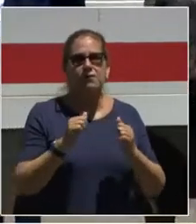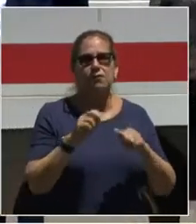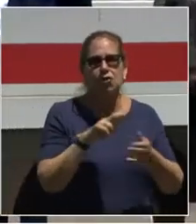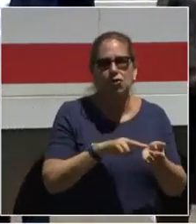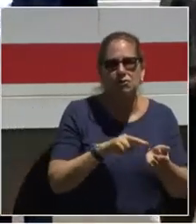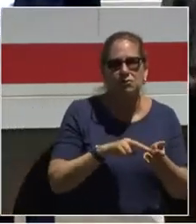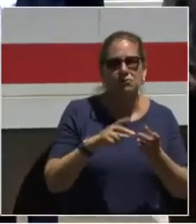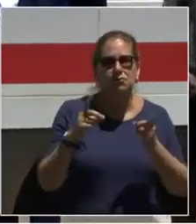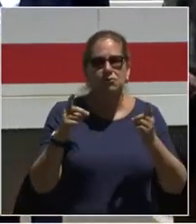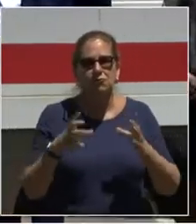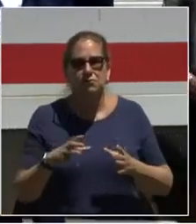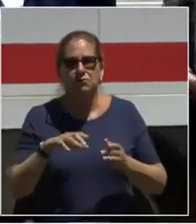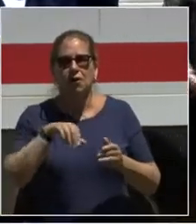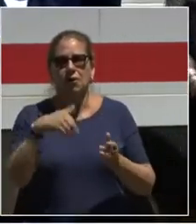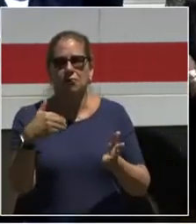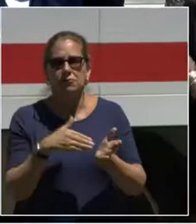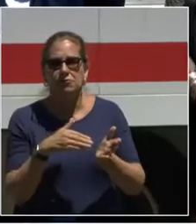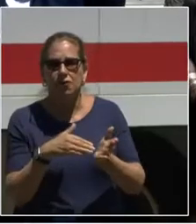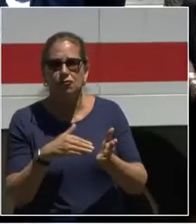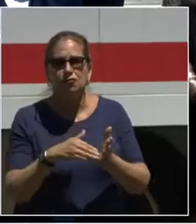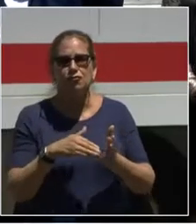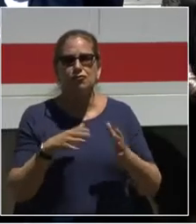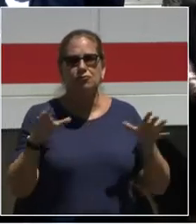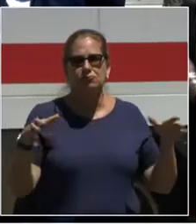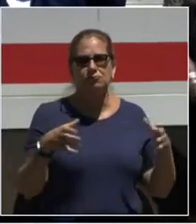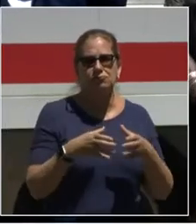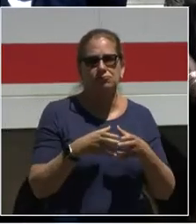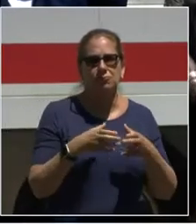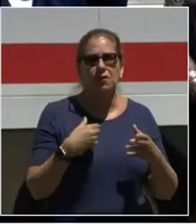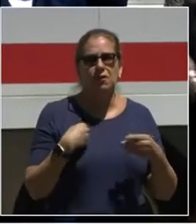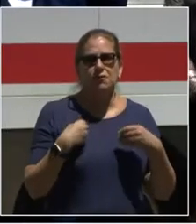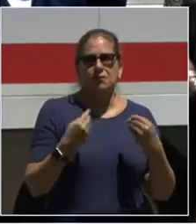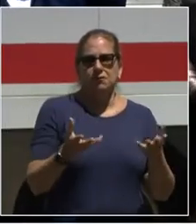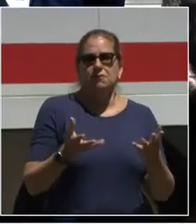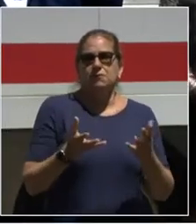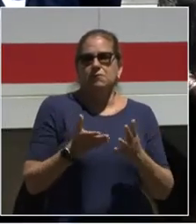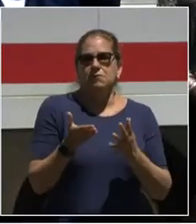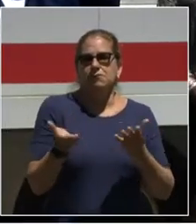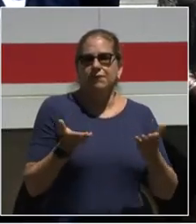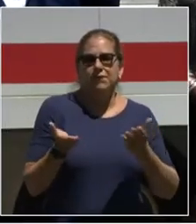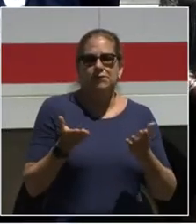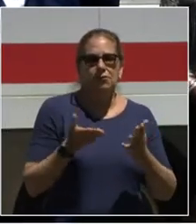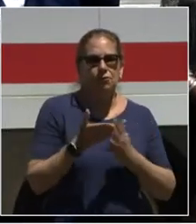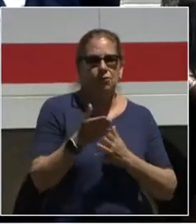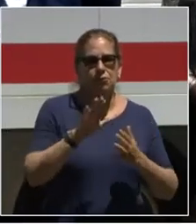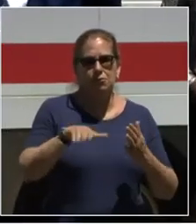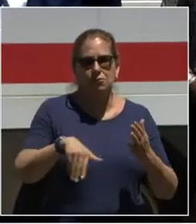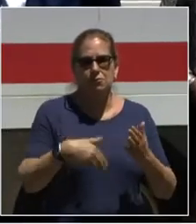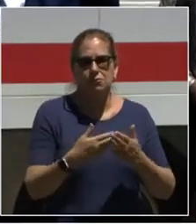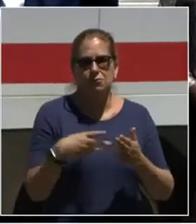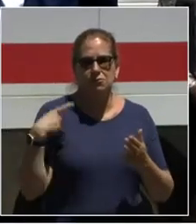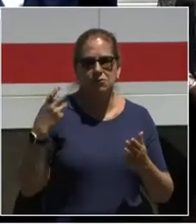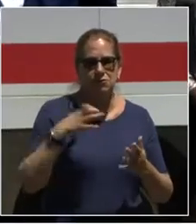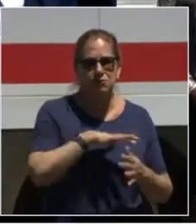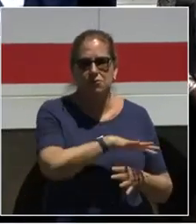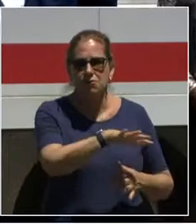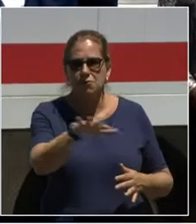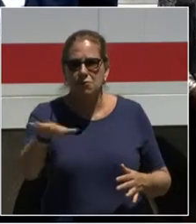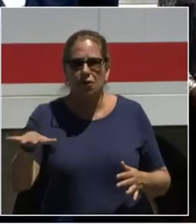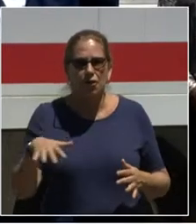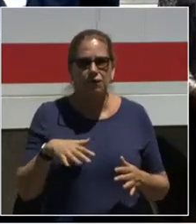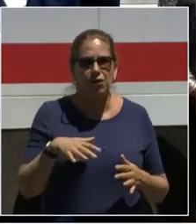physicians. And we've served throughout the pandemic. The COVID-19 pandemic has led to a significant decrease in routine